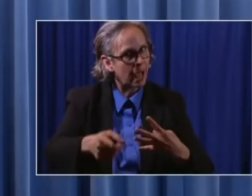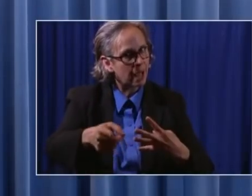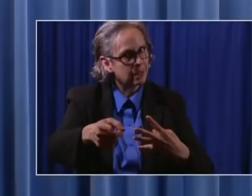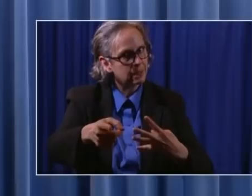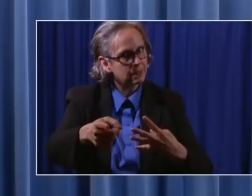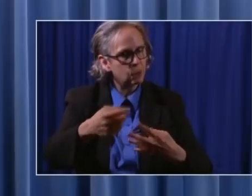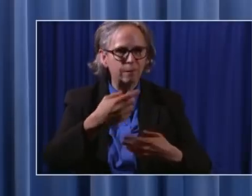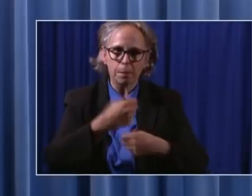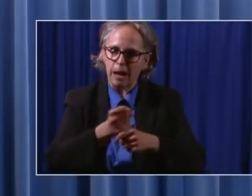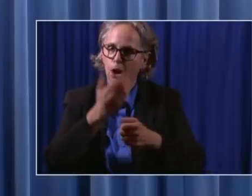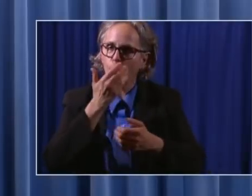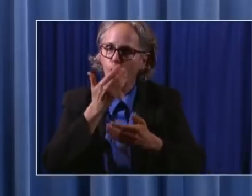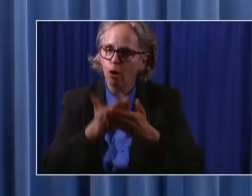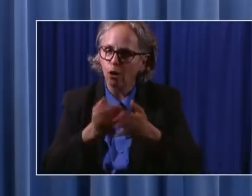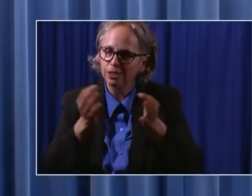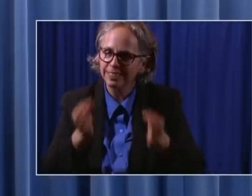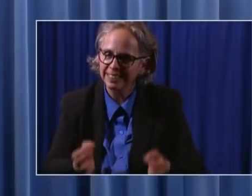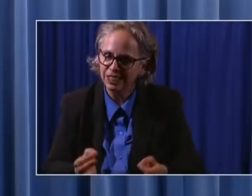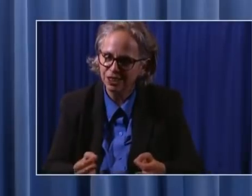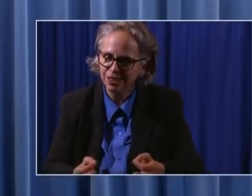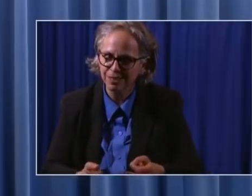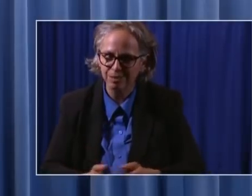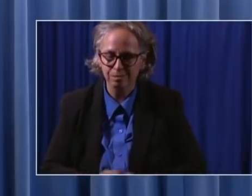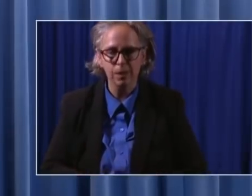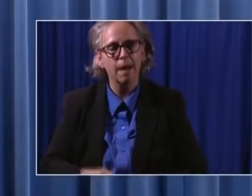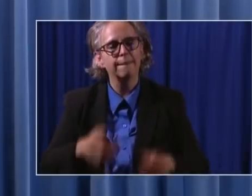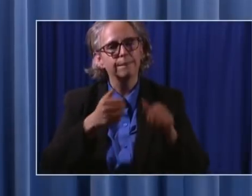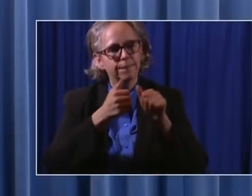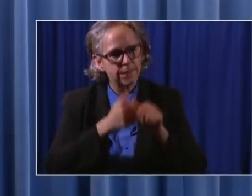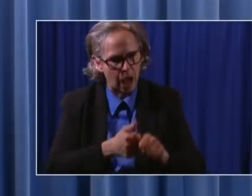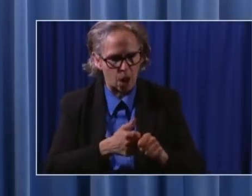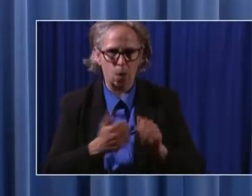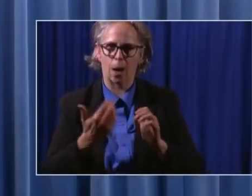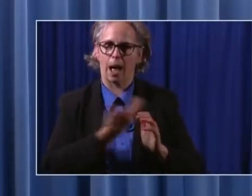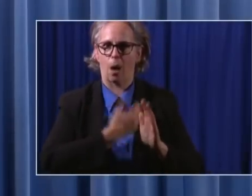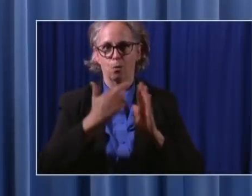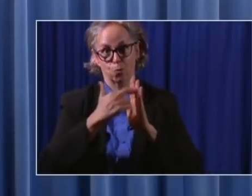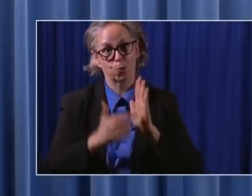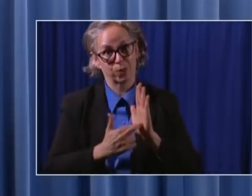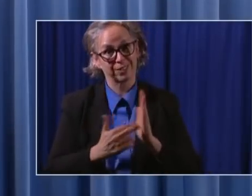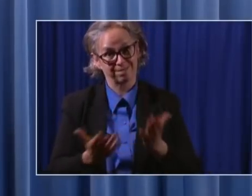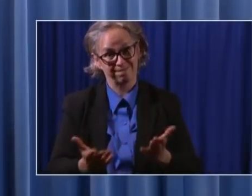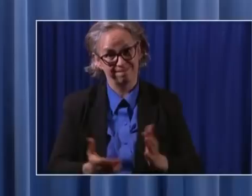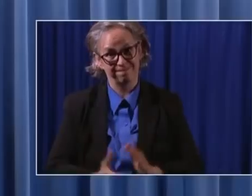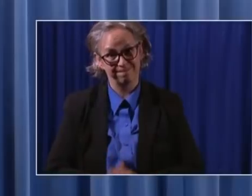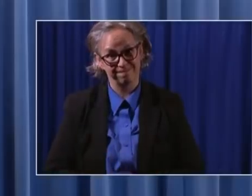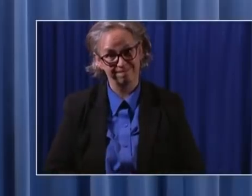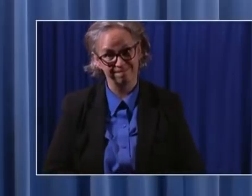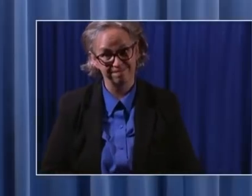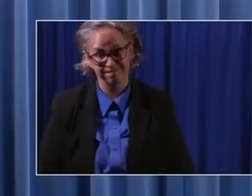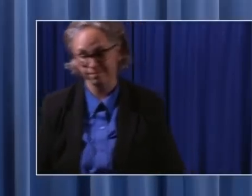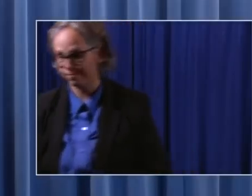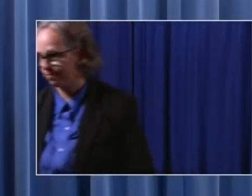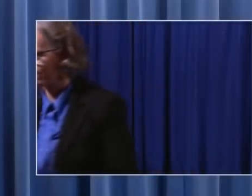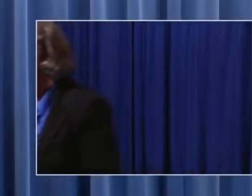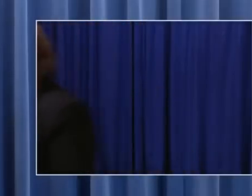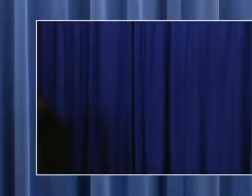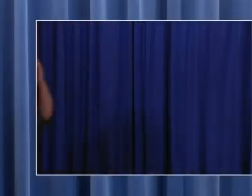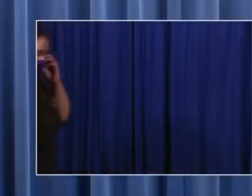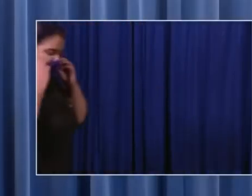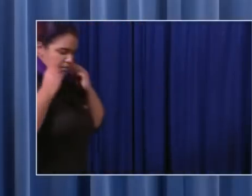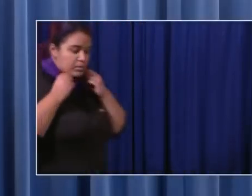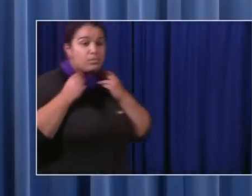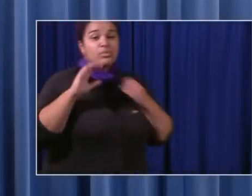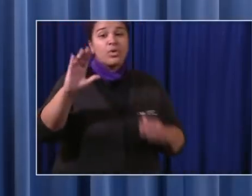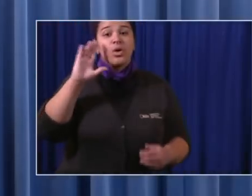do everything you can to push it back. So we're trying to inform people with this. Hello, Governor. Kevin Landers, WBNS 10 TV. I'd